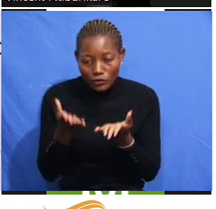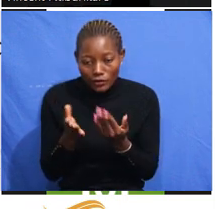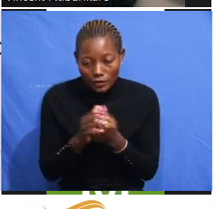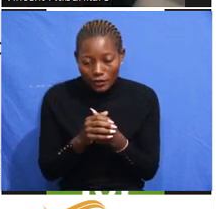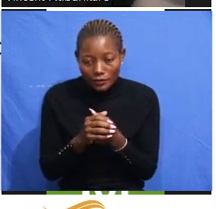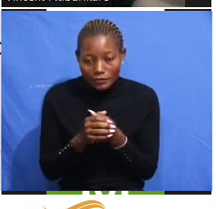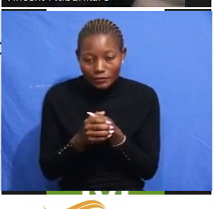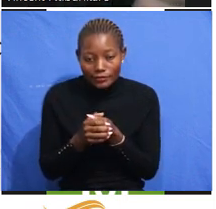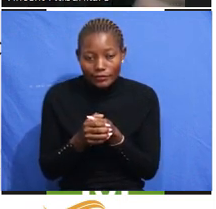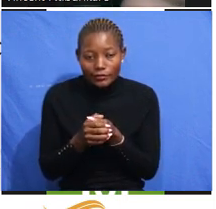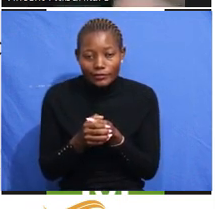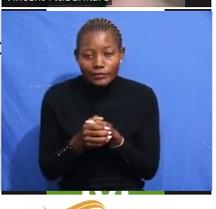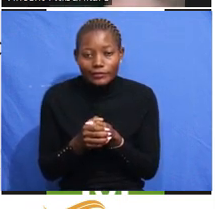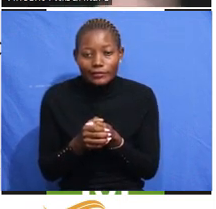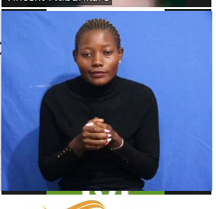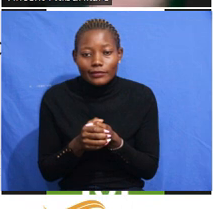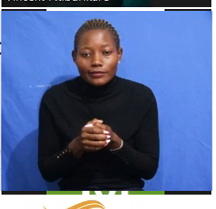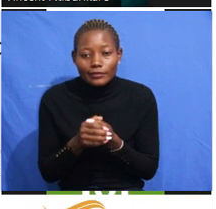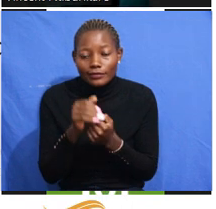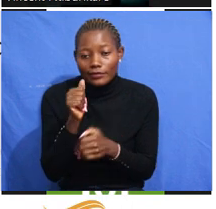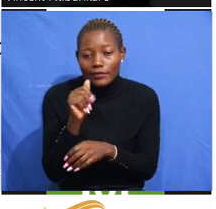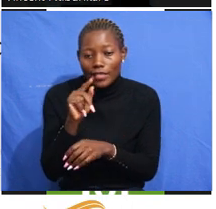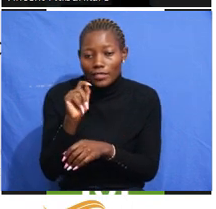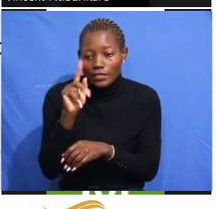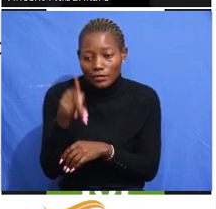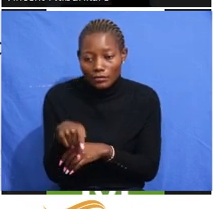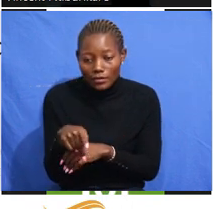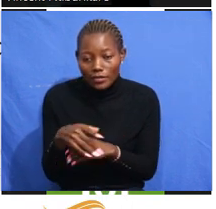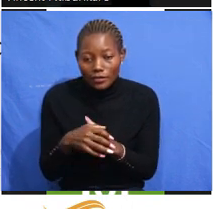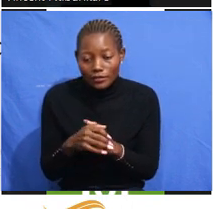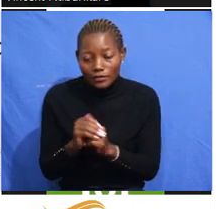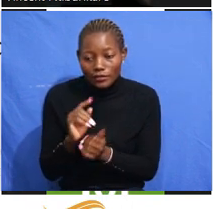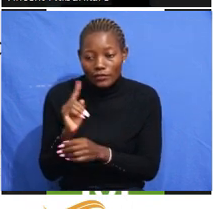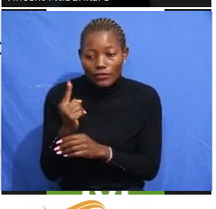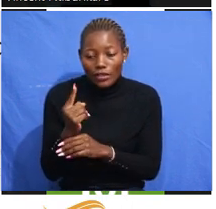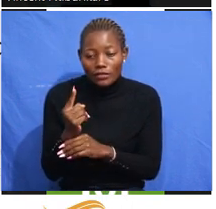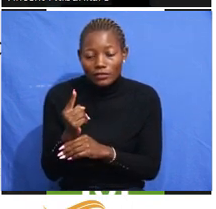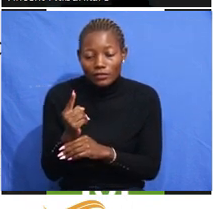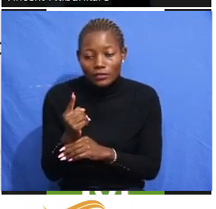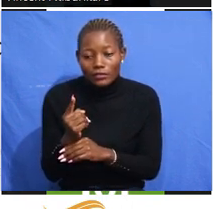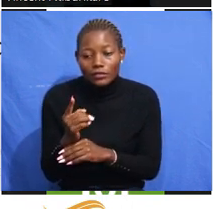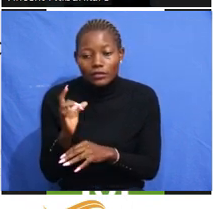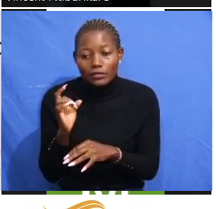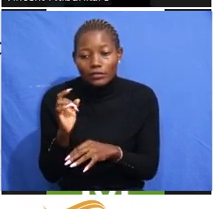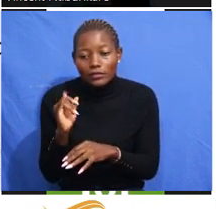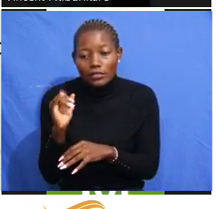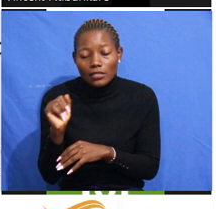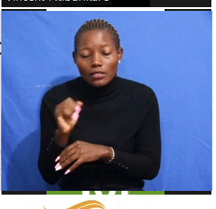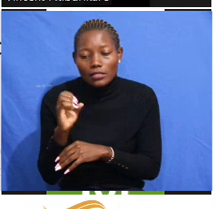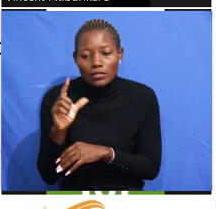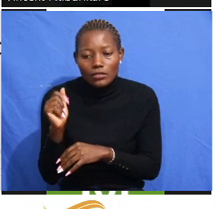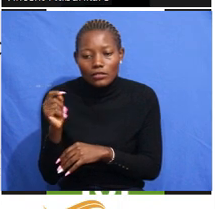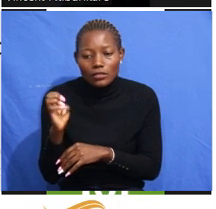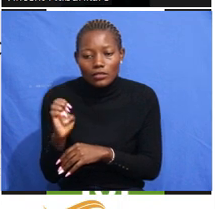This molecule called ATP was first isolated in the early 1930s by a gentleman